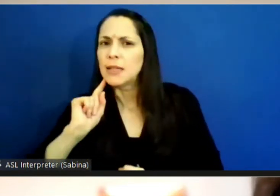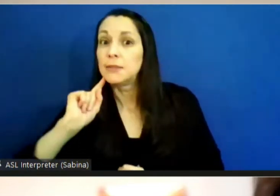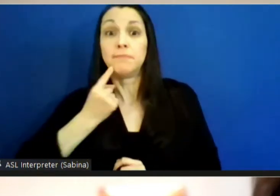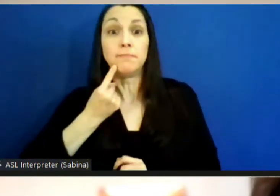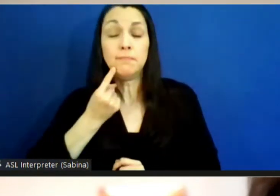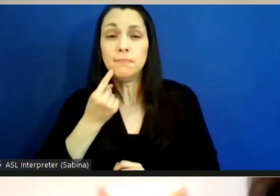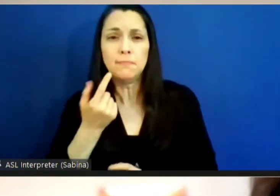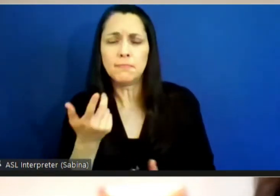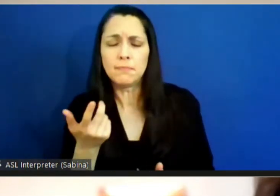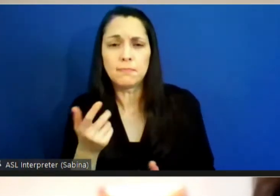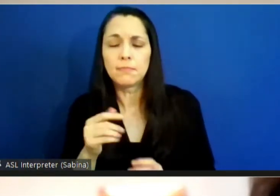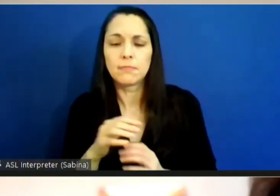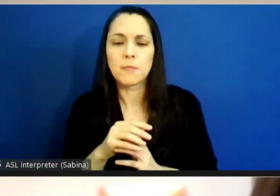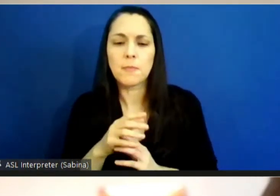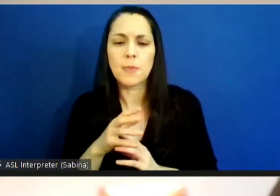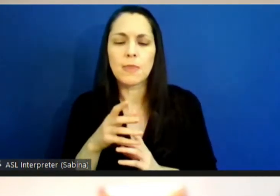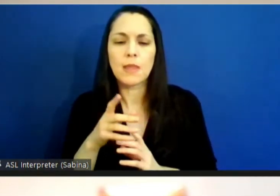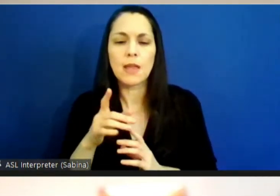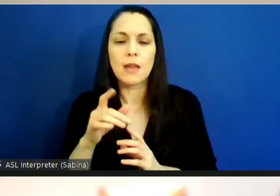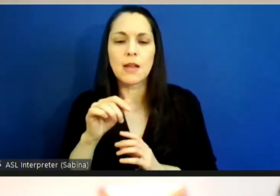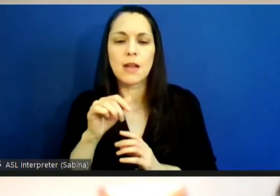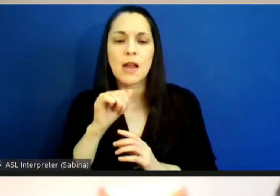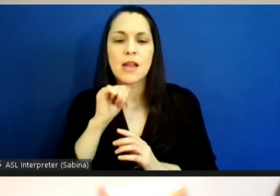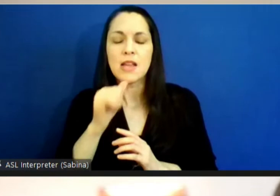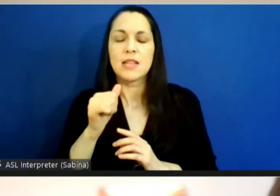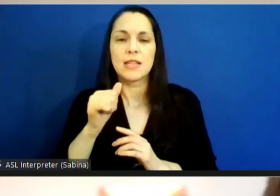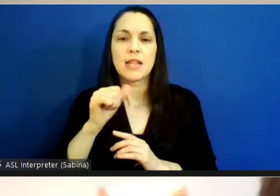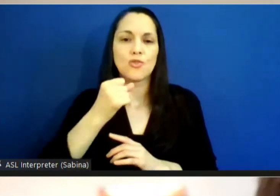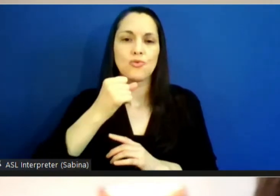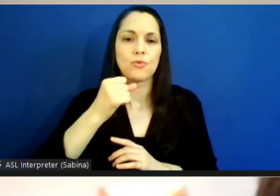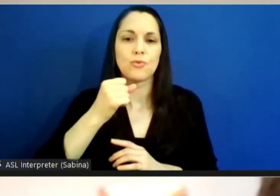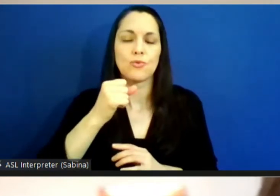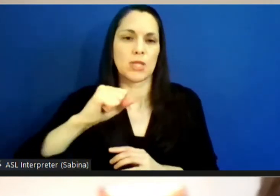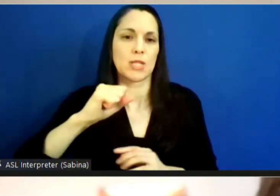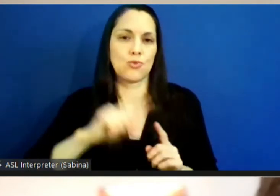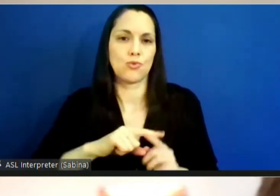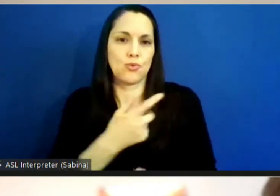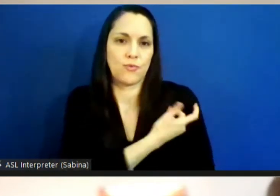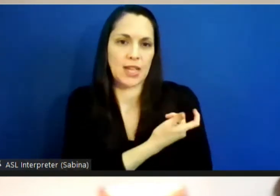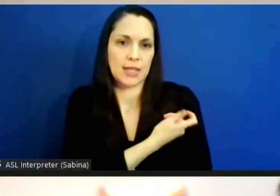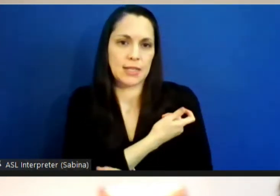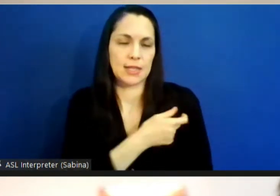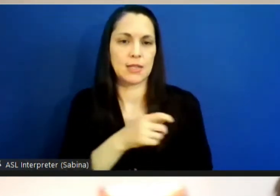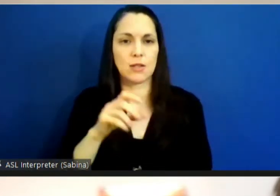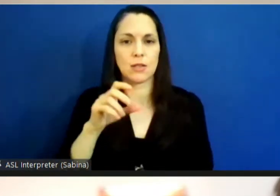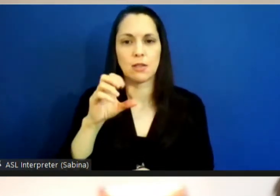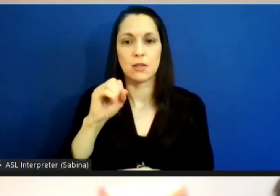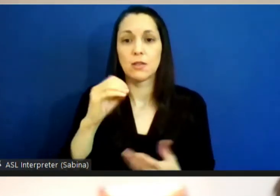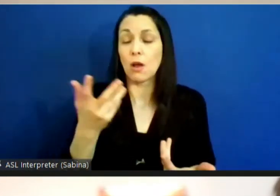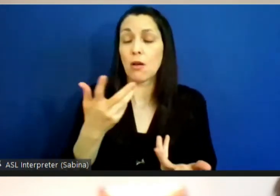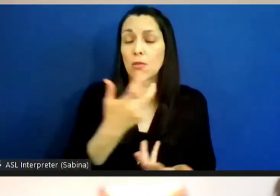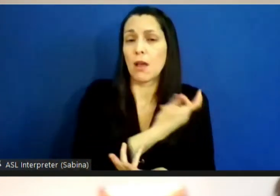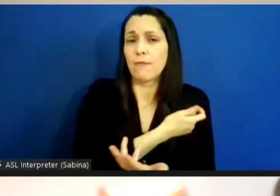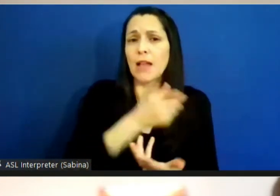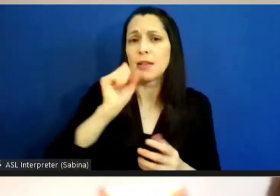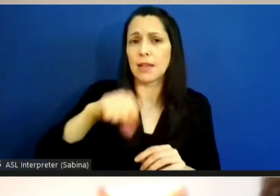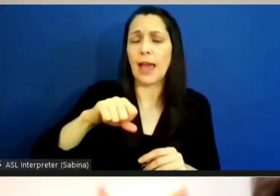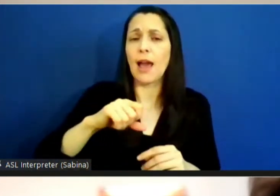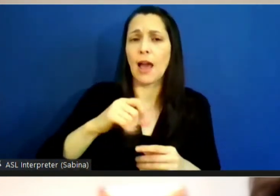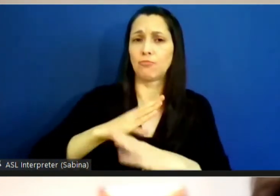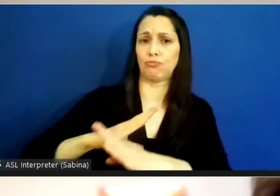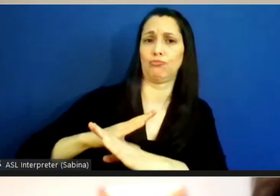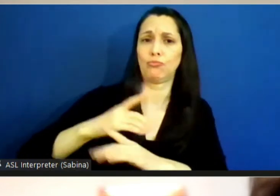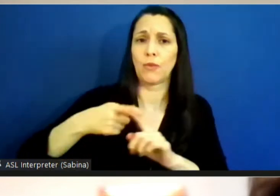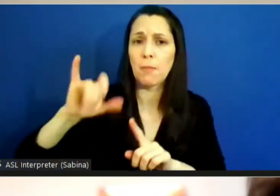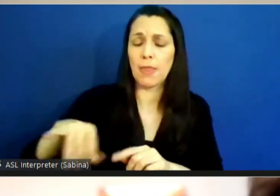is not resistant to the vaccines. So vaccinations completely protect against that. The